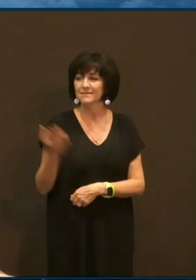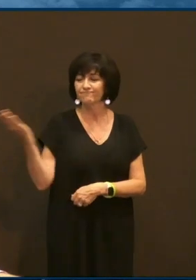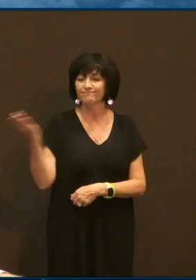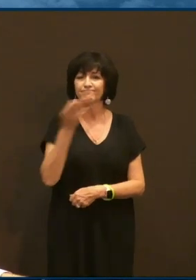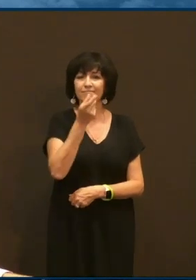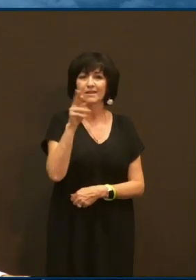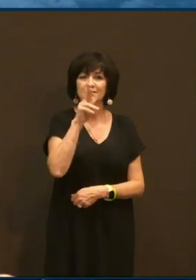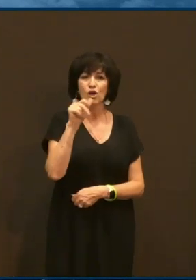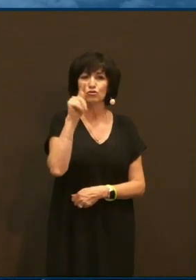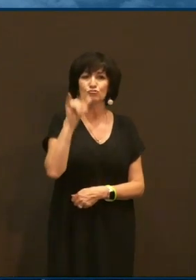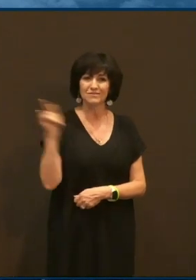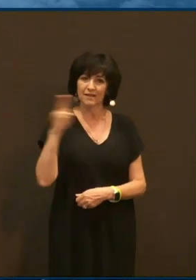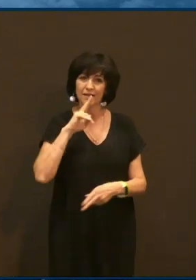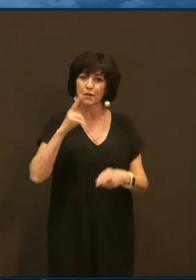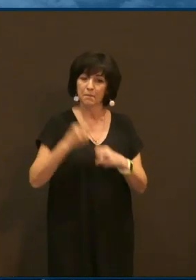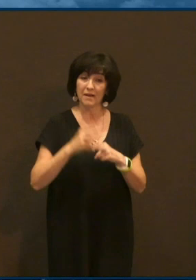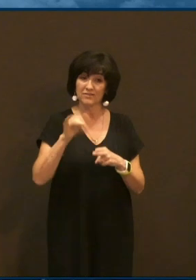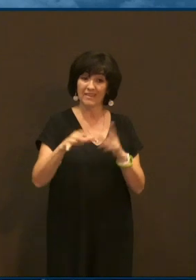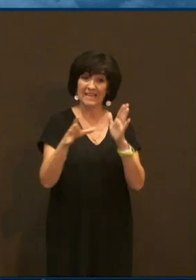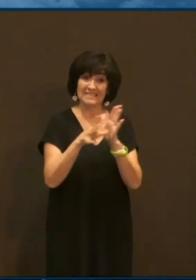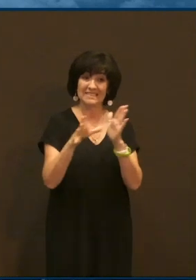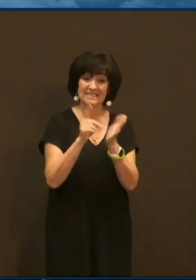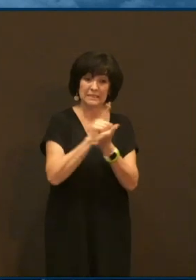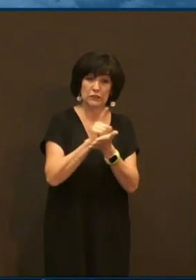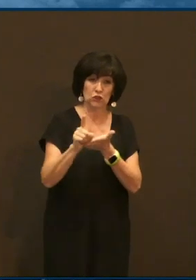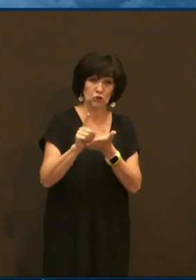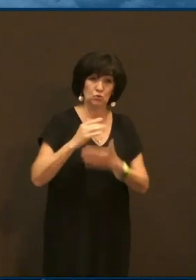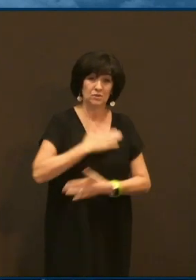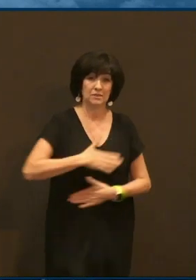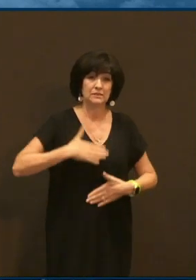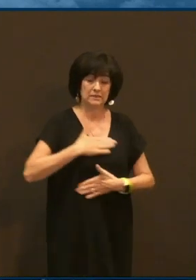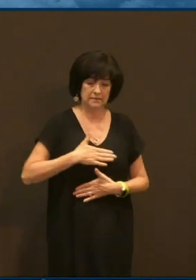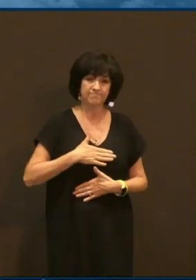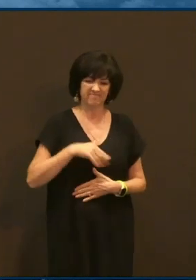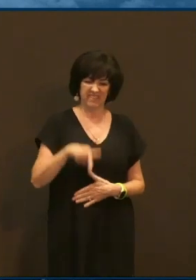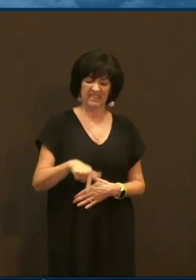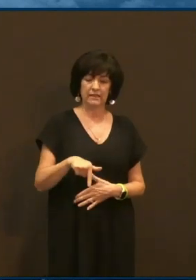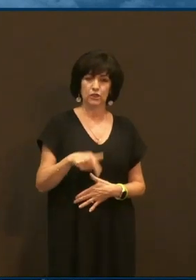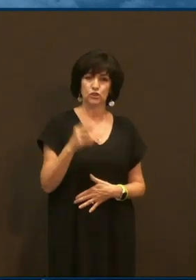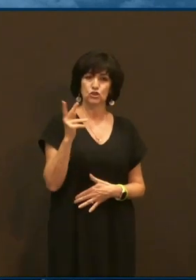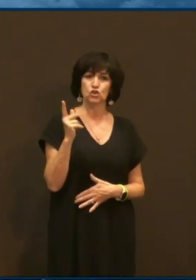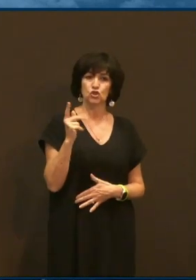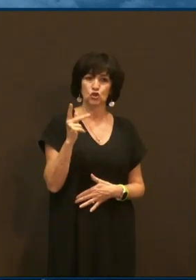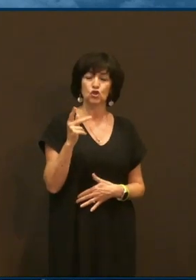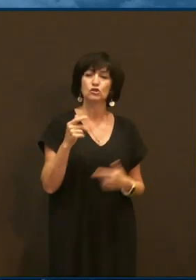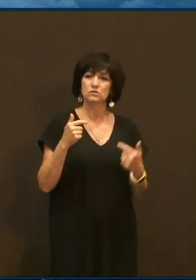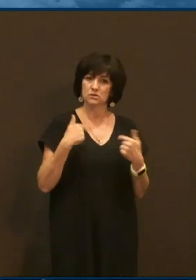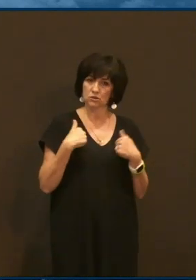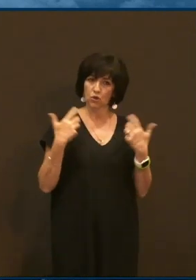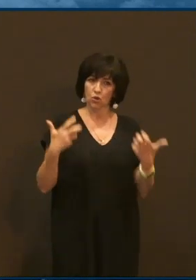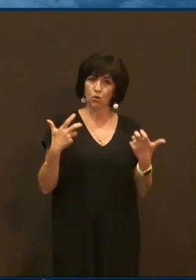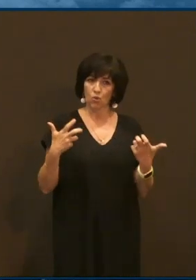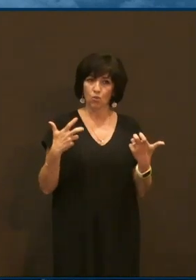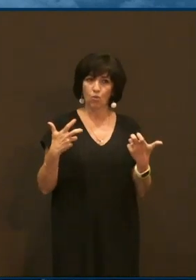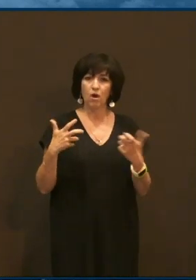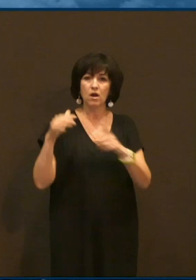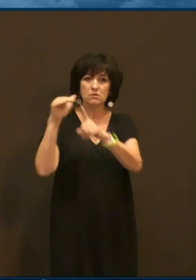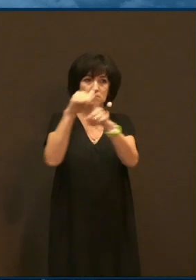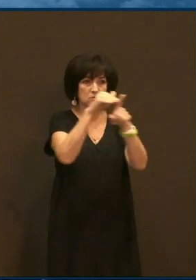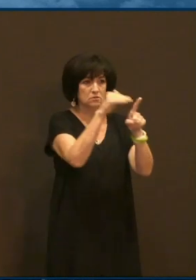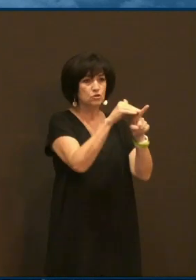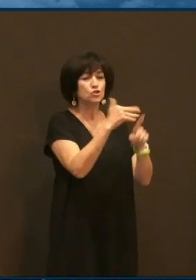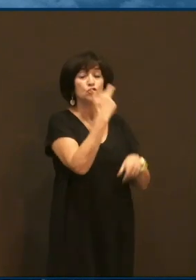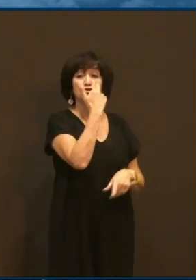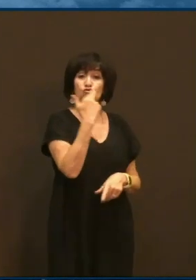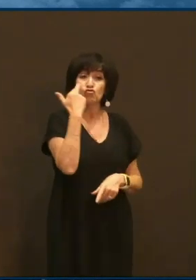get this Rehoboth Beach testing that we have this Thursday out to the hospitality industry, knowing that there's restaurants and